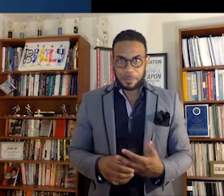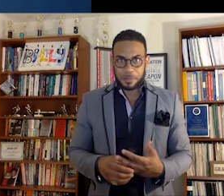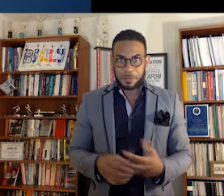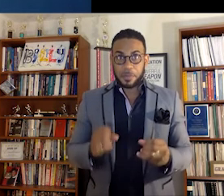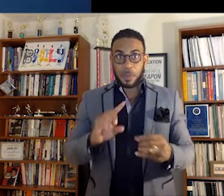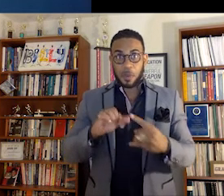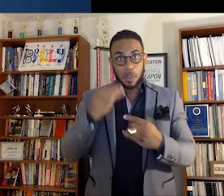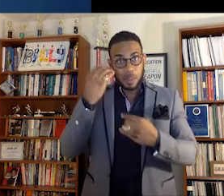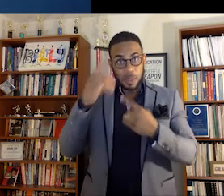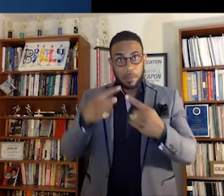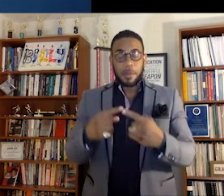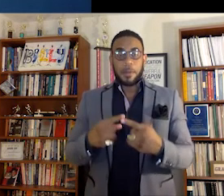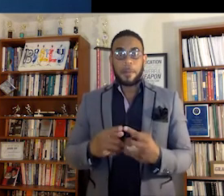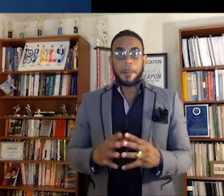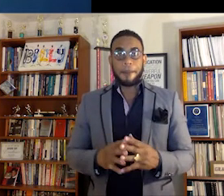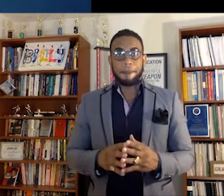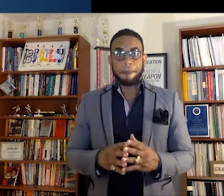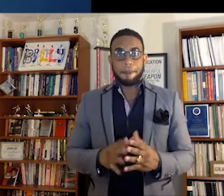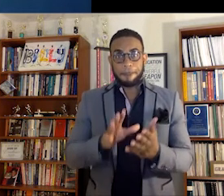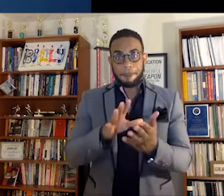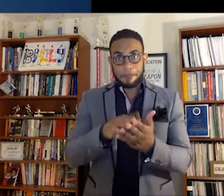So when we think about